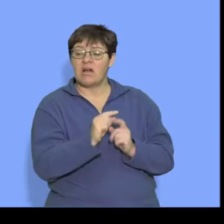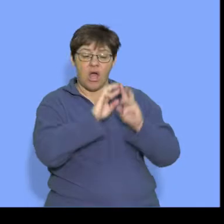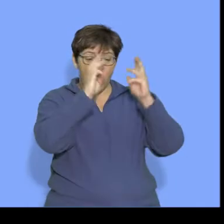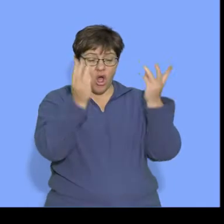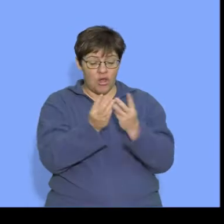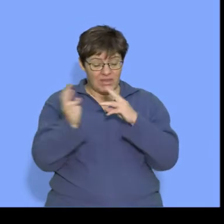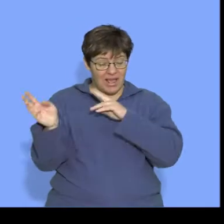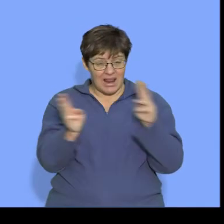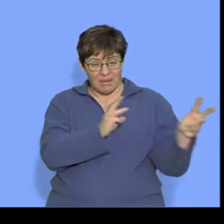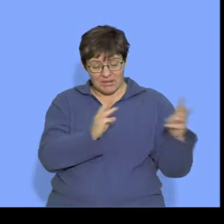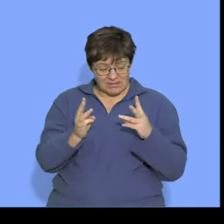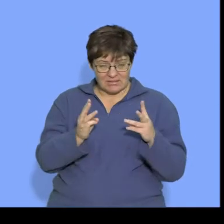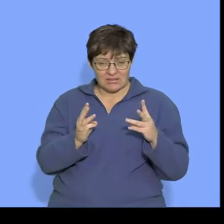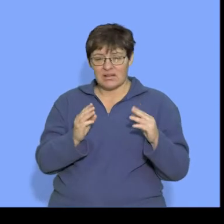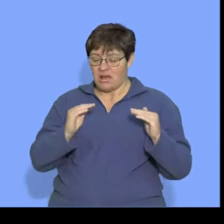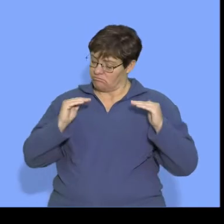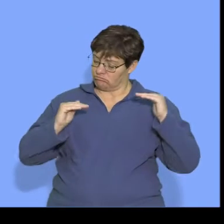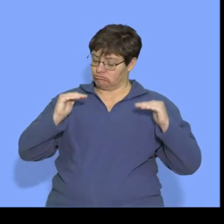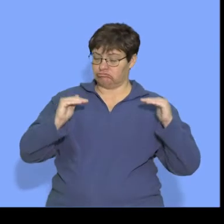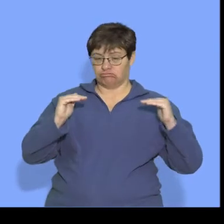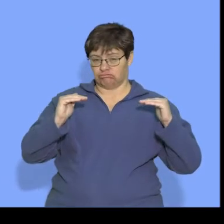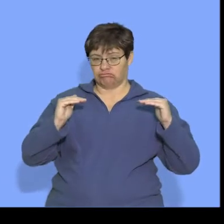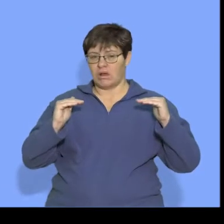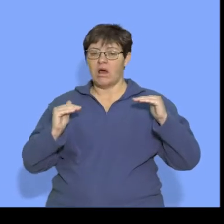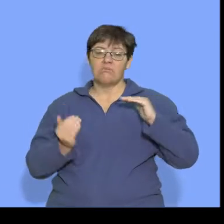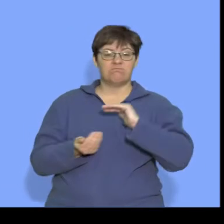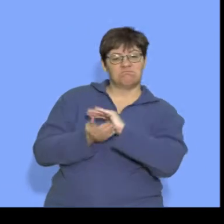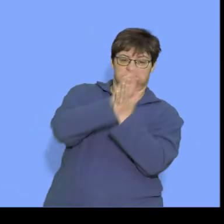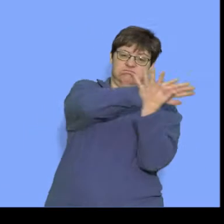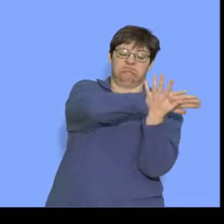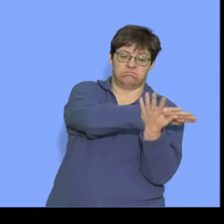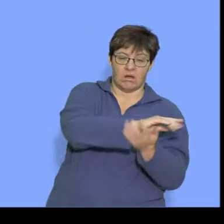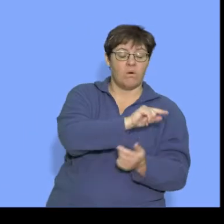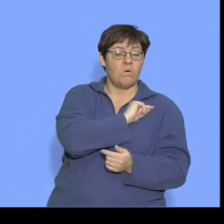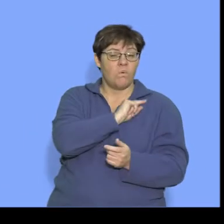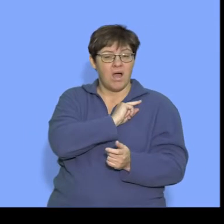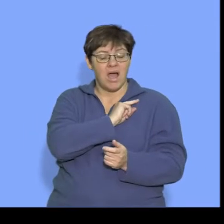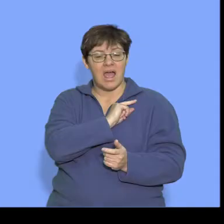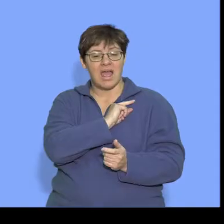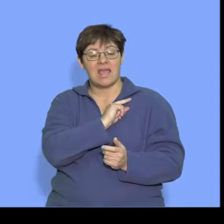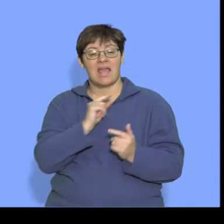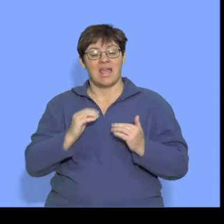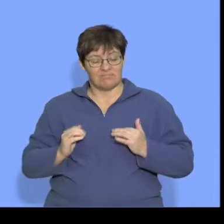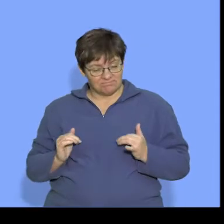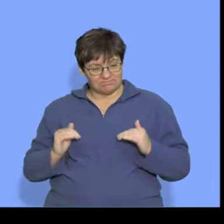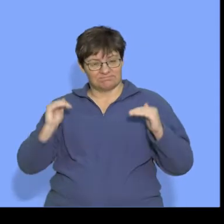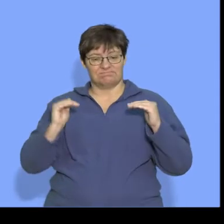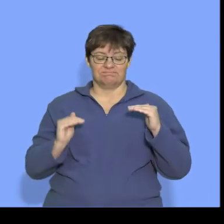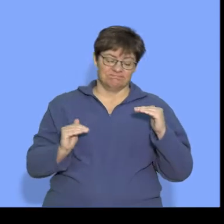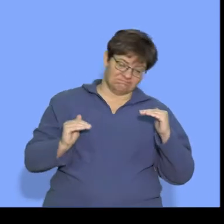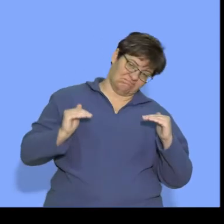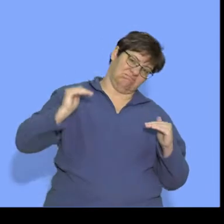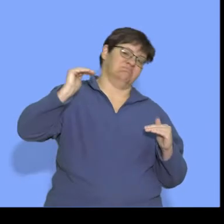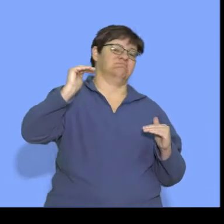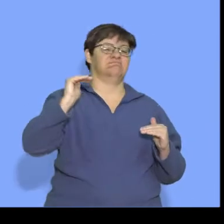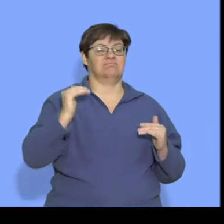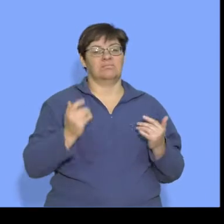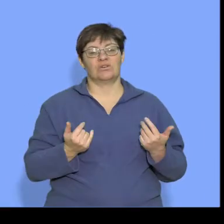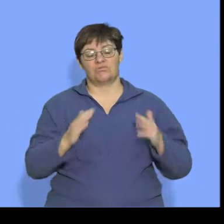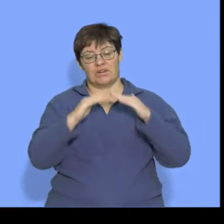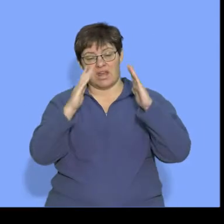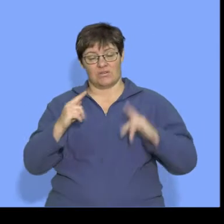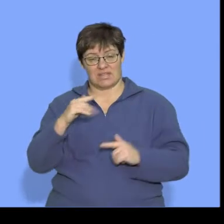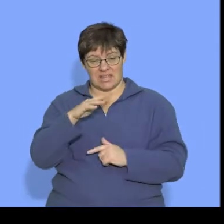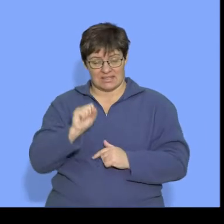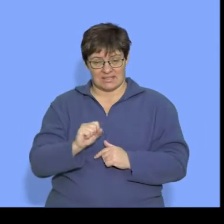climate equilibrium, which is the balance, is caused by an increase in the concentration of the greenhouse gases. And this has